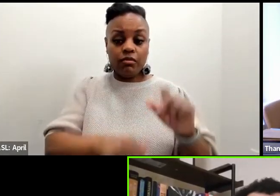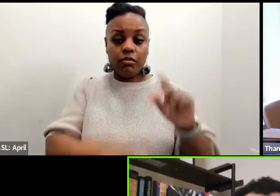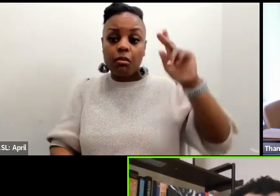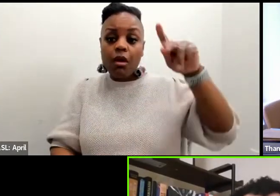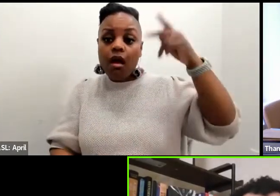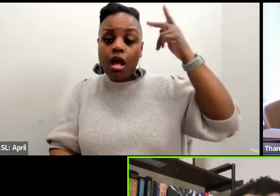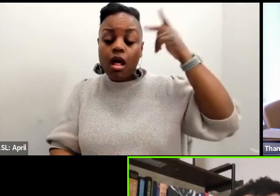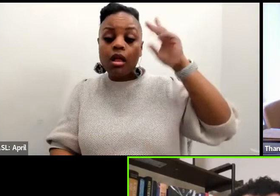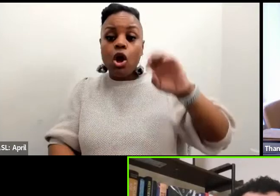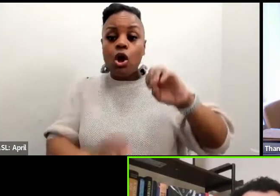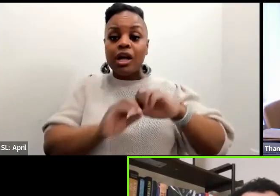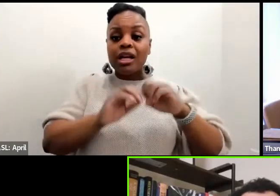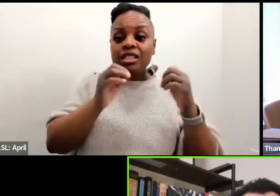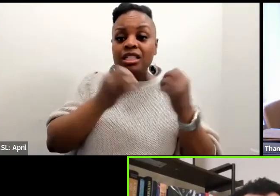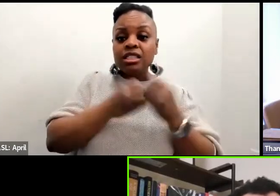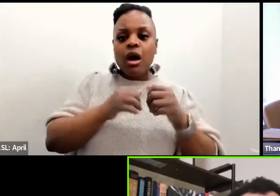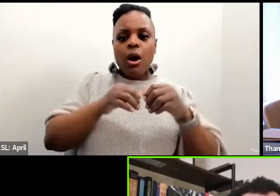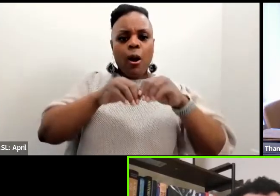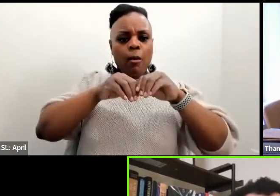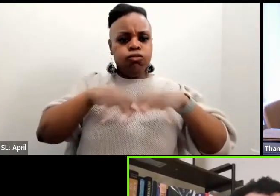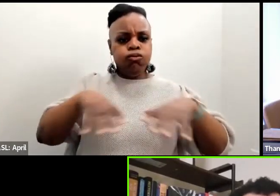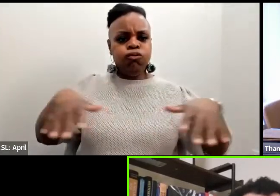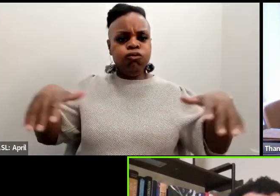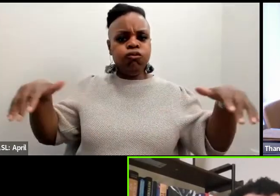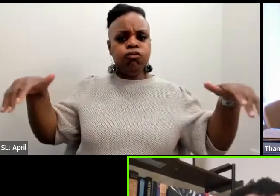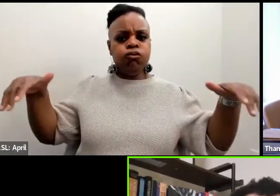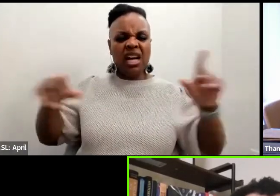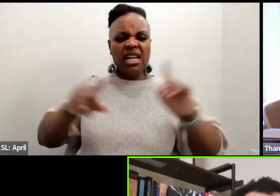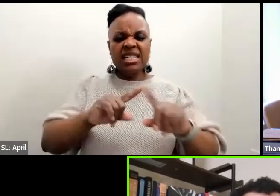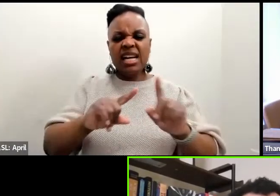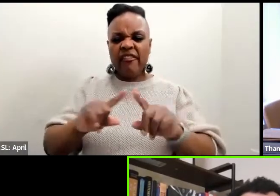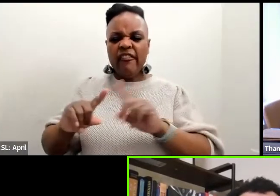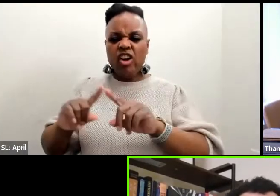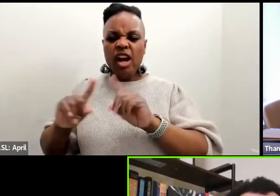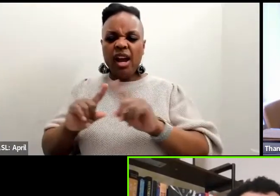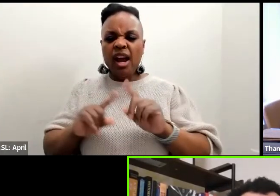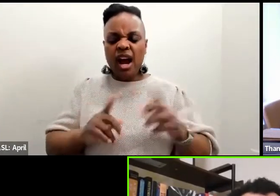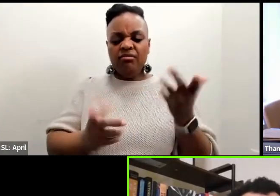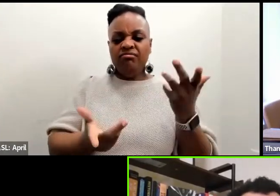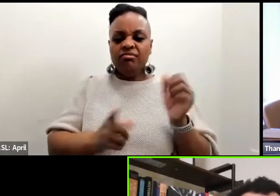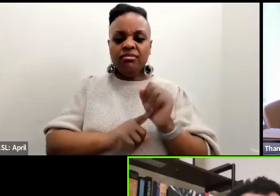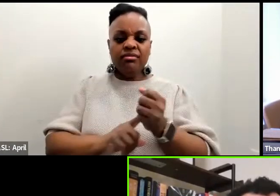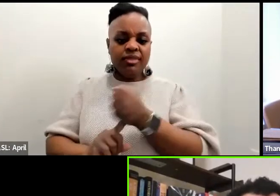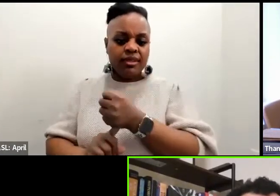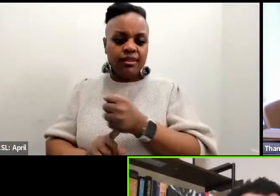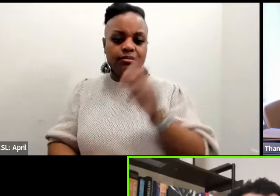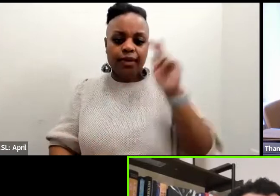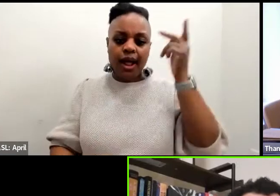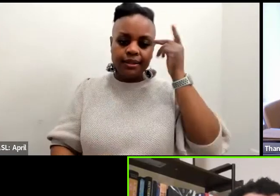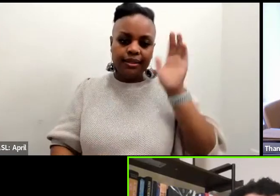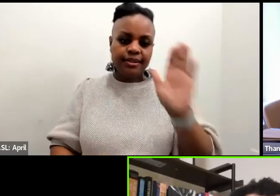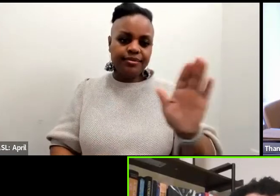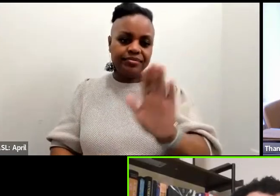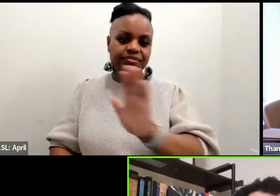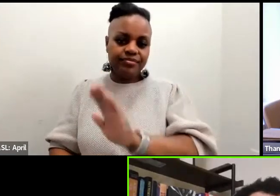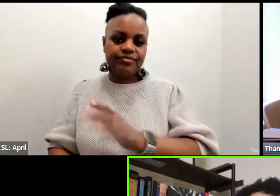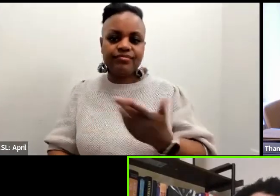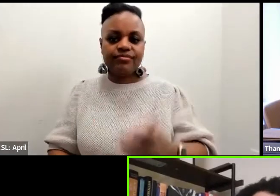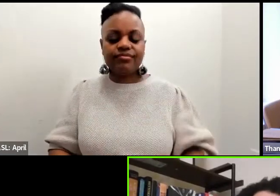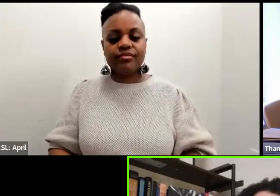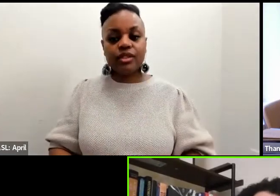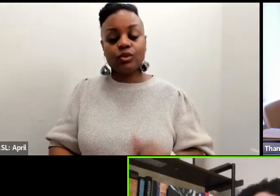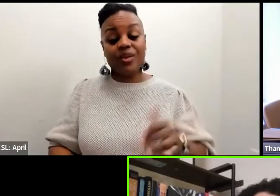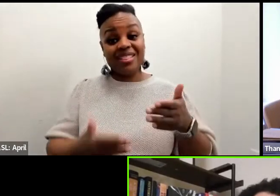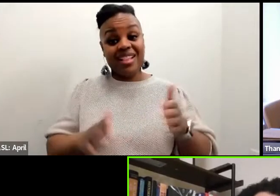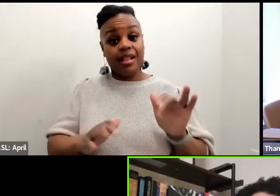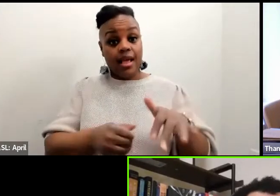of, they have resembled a type of oppositional politics or created a space or maintained a space for oppositional politics